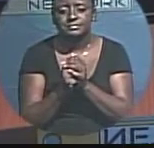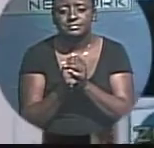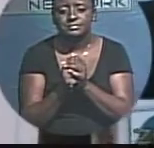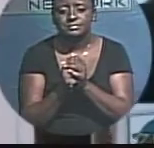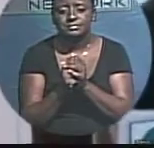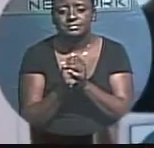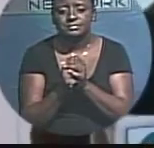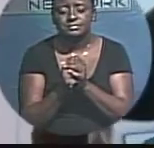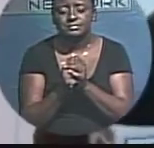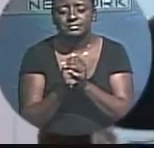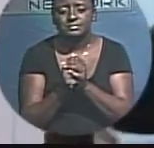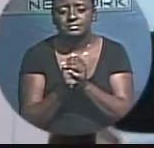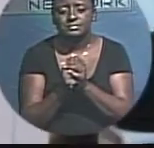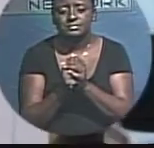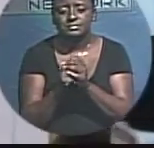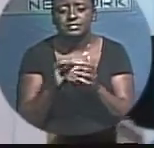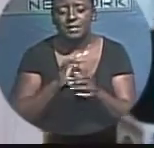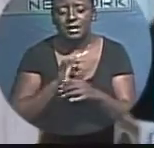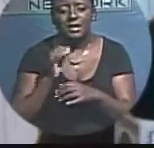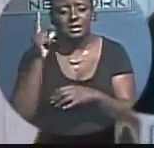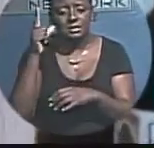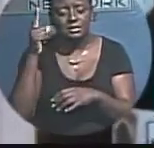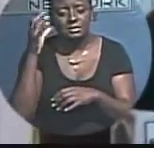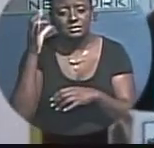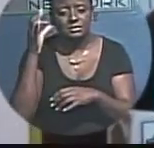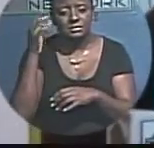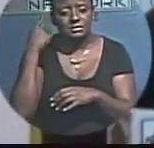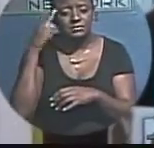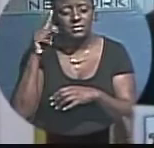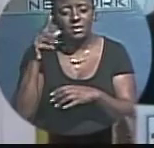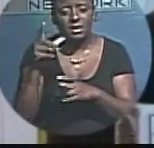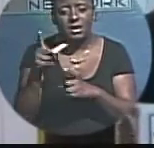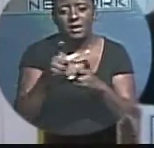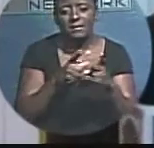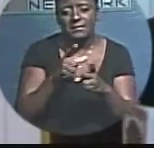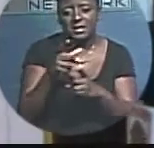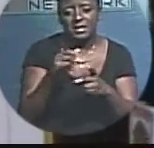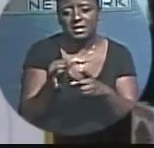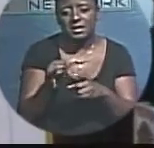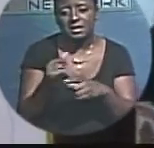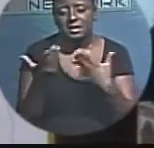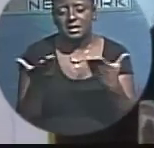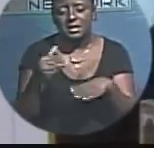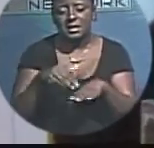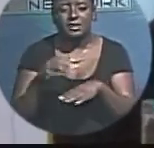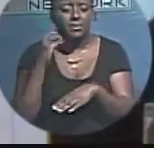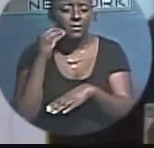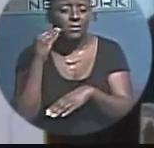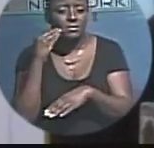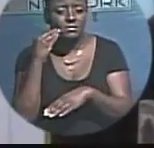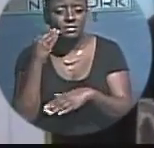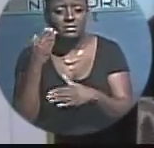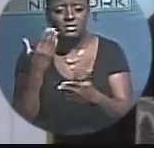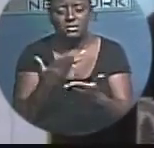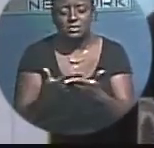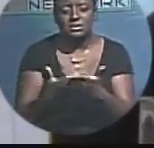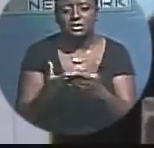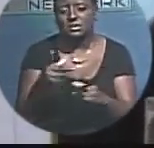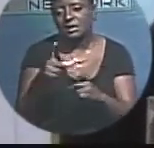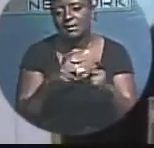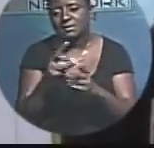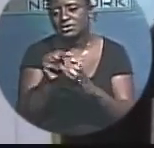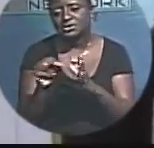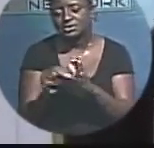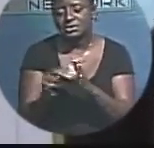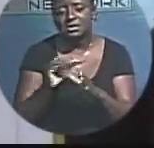I just look forward to competing on home turf. It's going to be a good competition, and